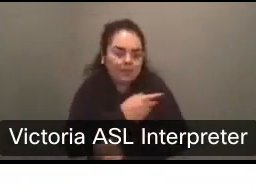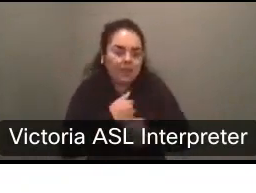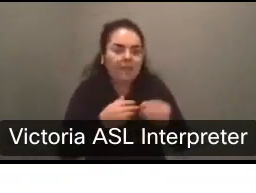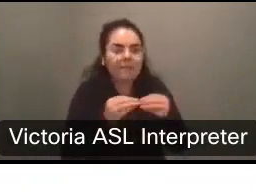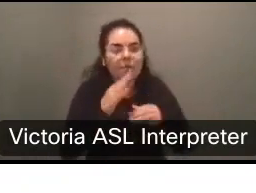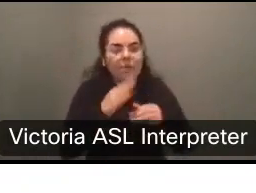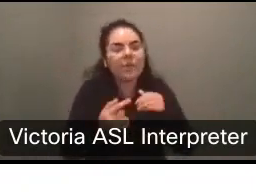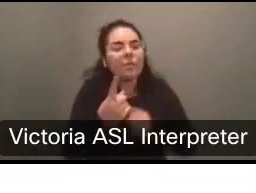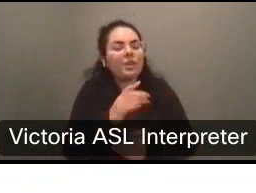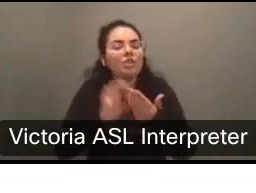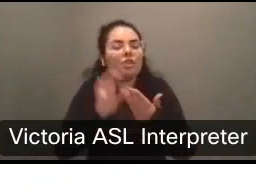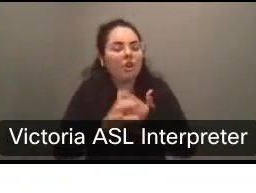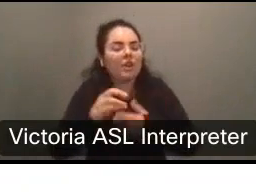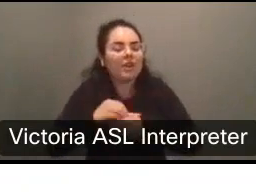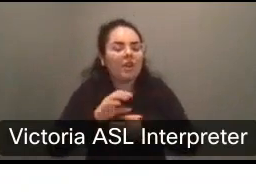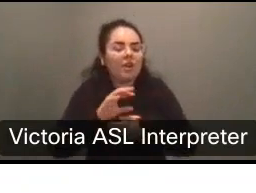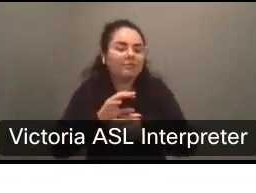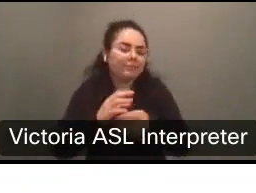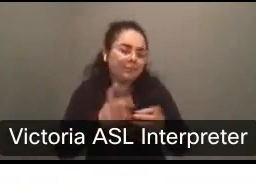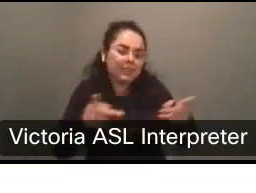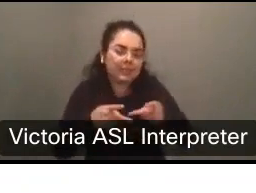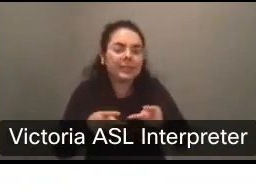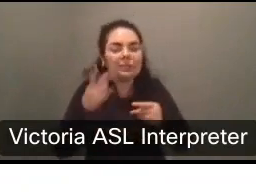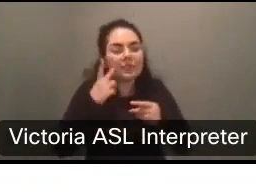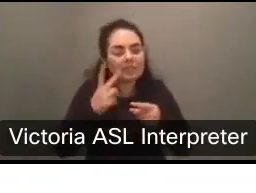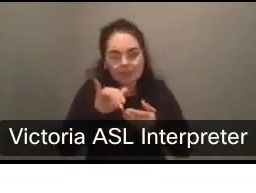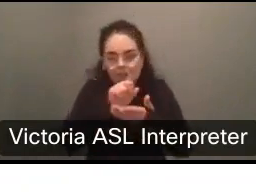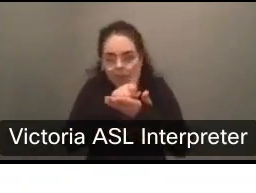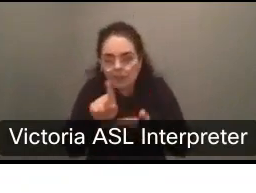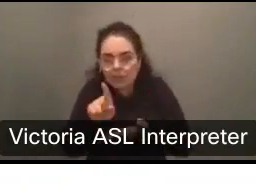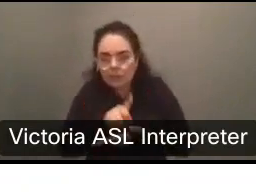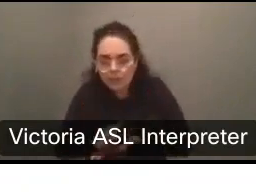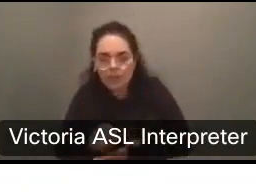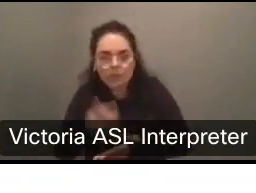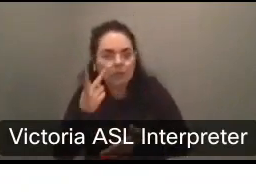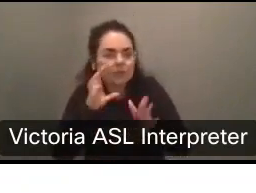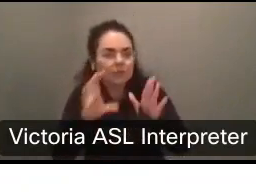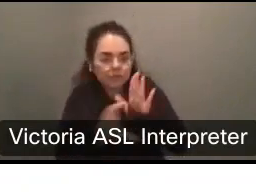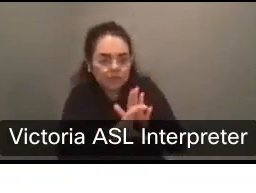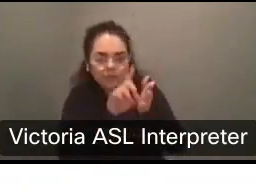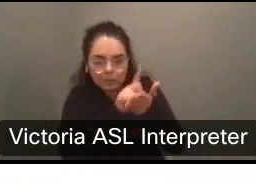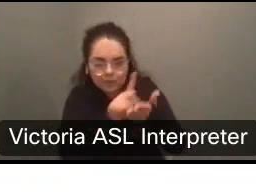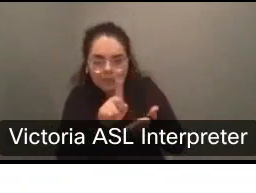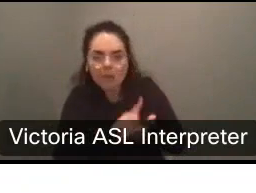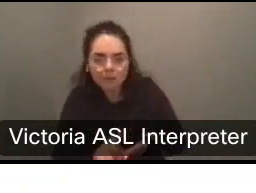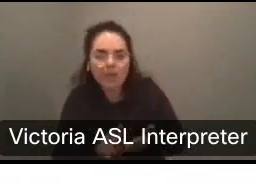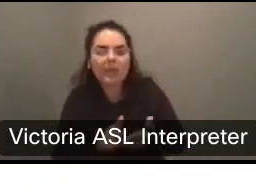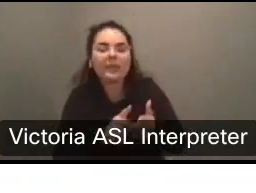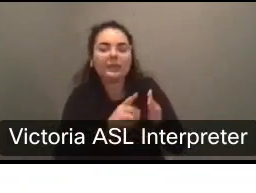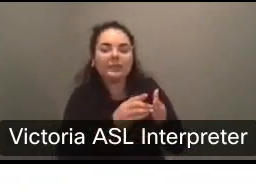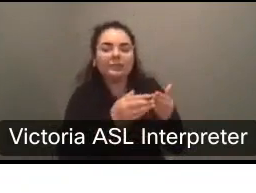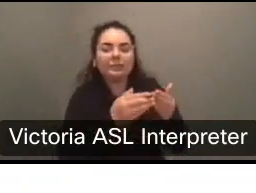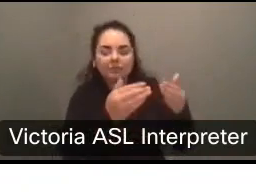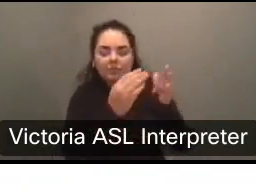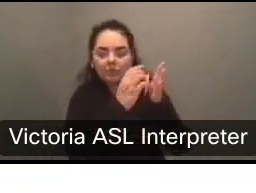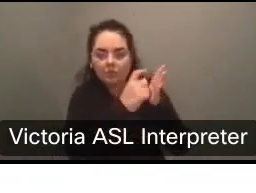in our facility. You can see this is a week by week. The graphic here you're looking at is a week by week trend of the